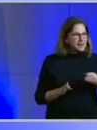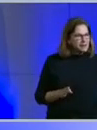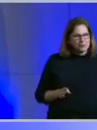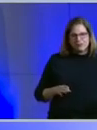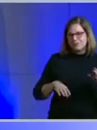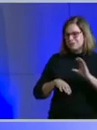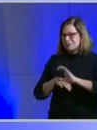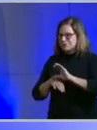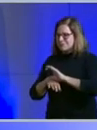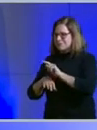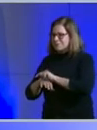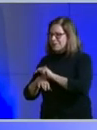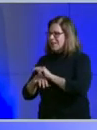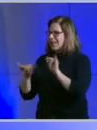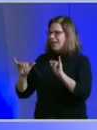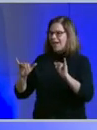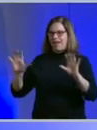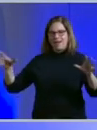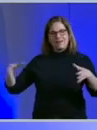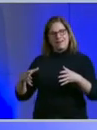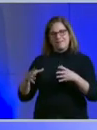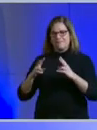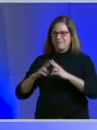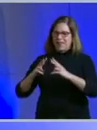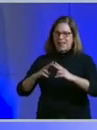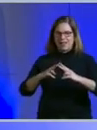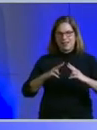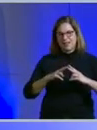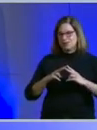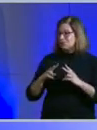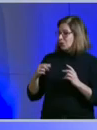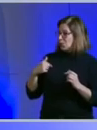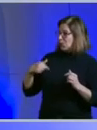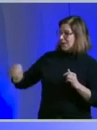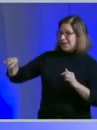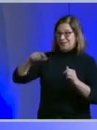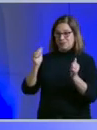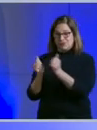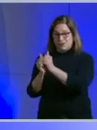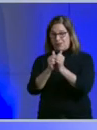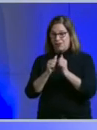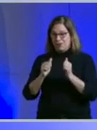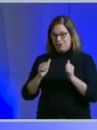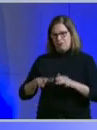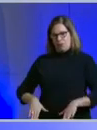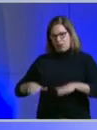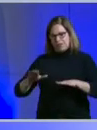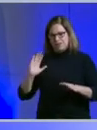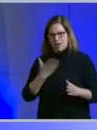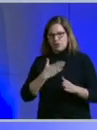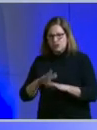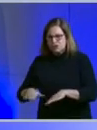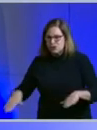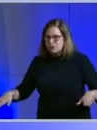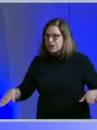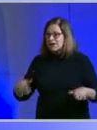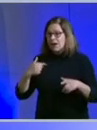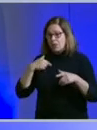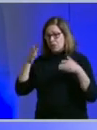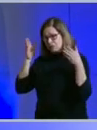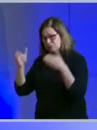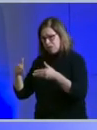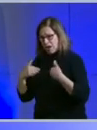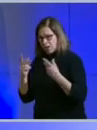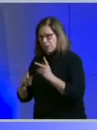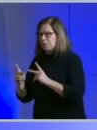talk about that it takes to raise our children. Our work is not just about focusing on our court-committed young people, although that's our primary charge.